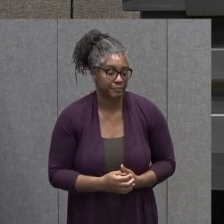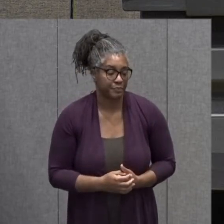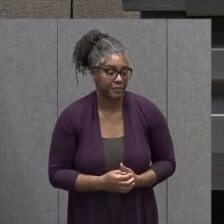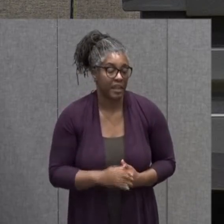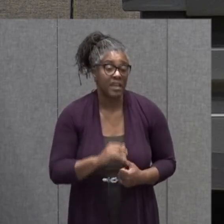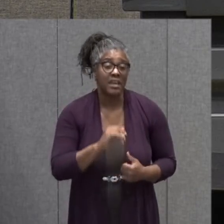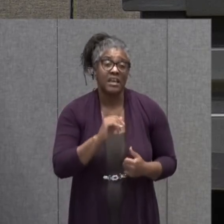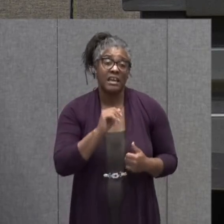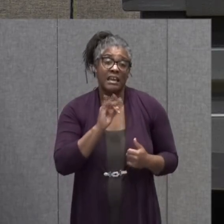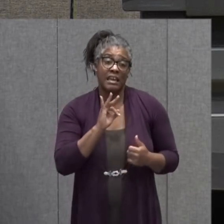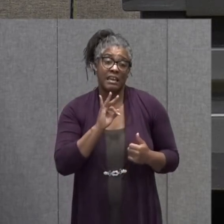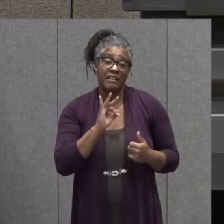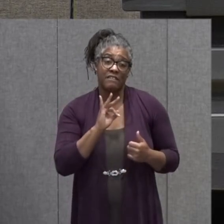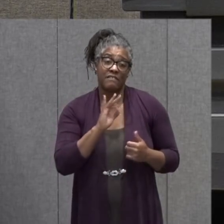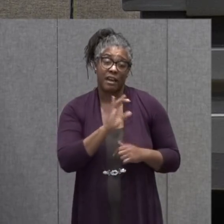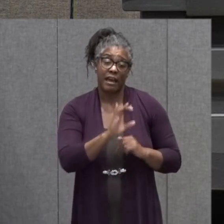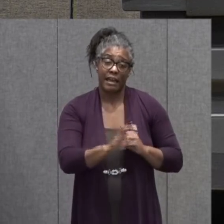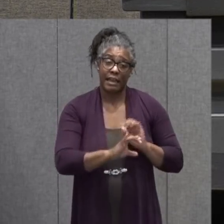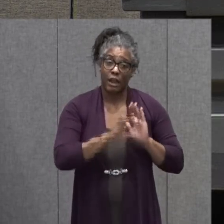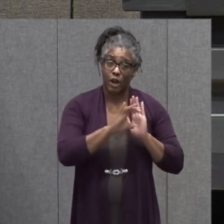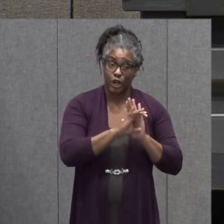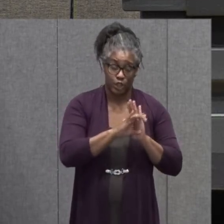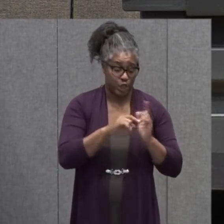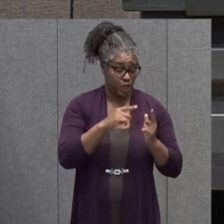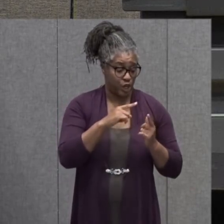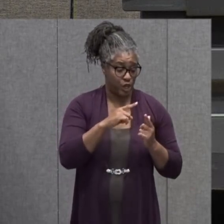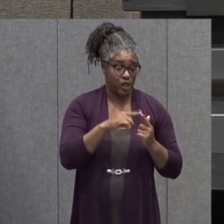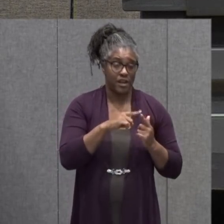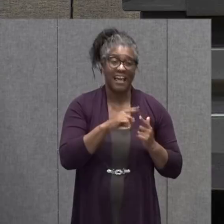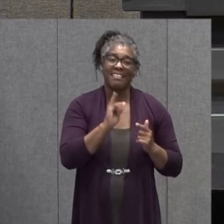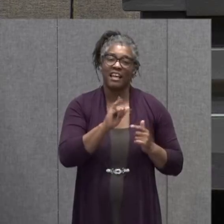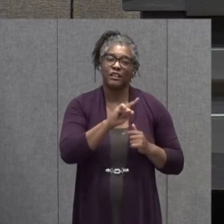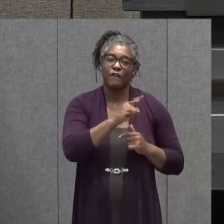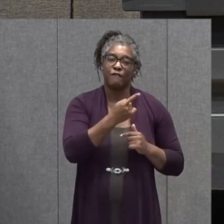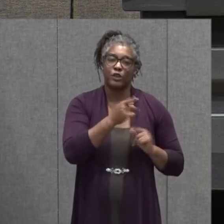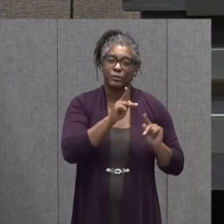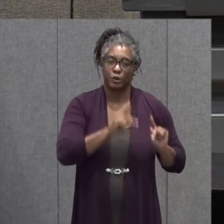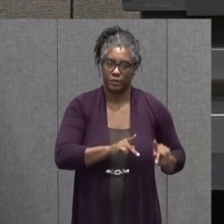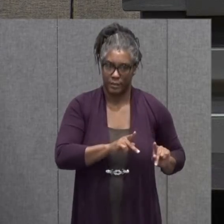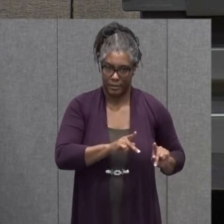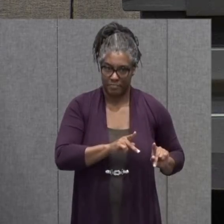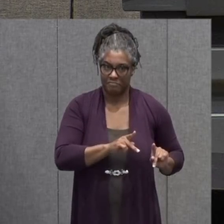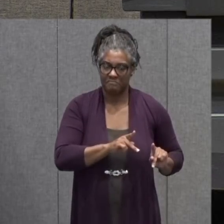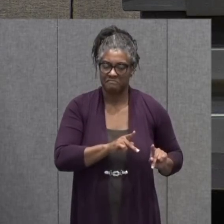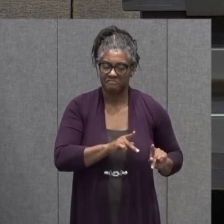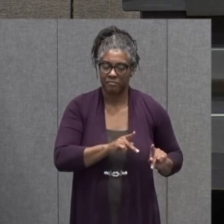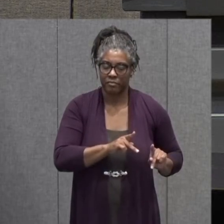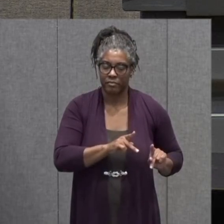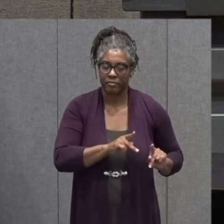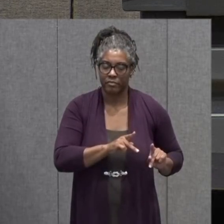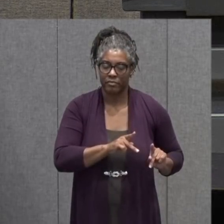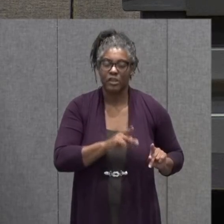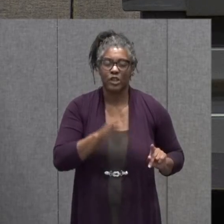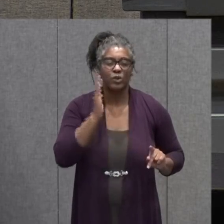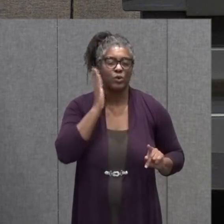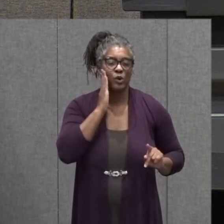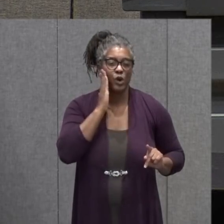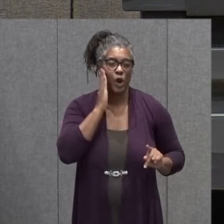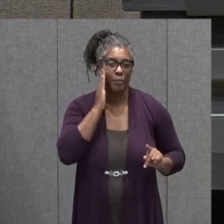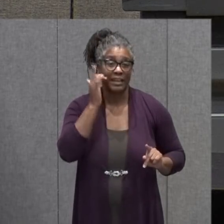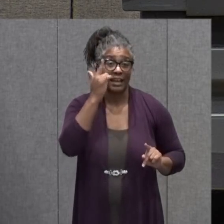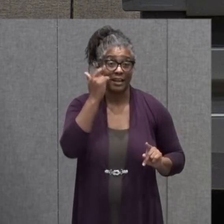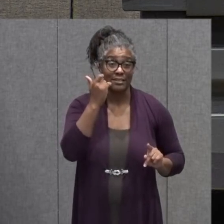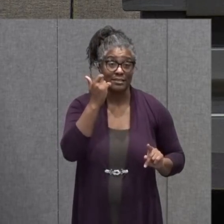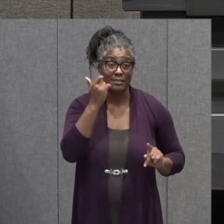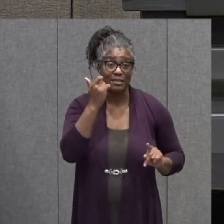telling a story, that's first person point of view. And you can usually tell if it's a character telling the story by them saying, and then